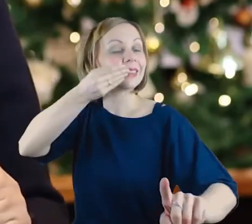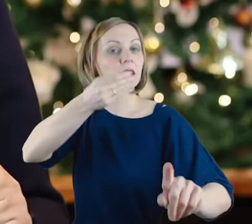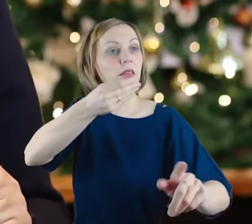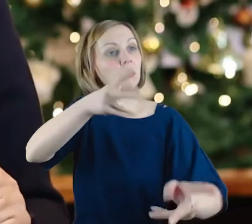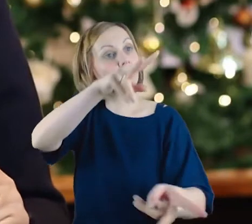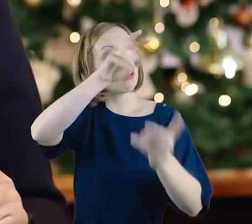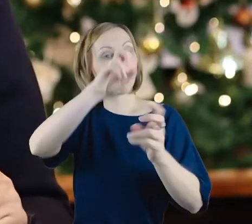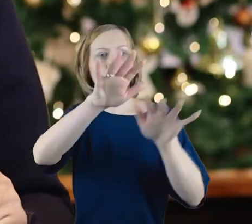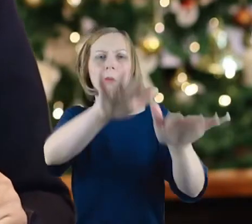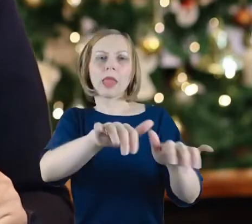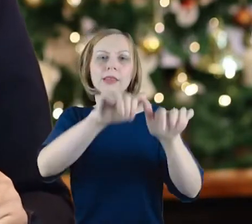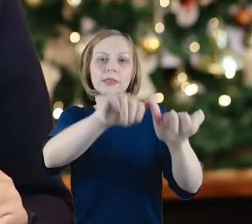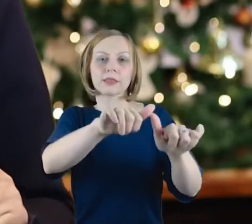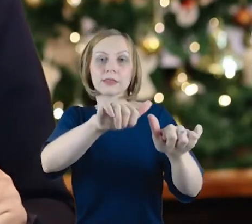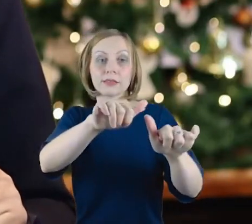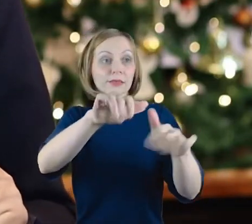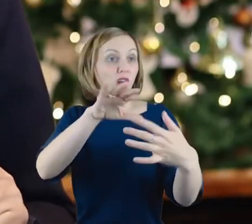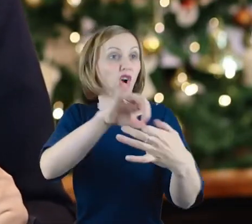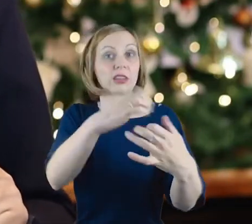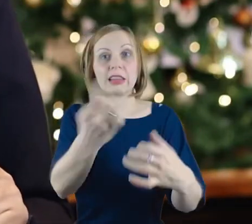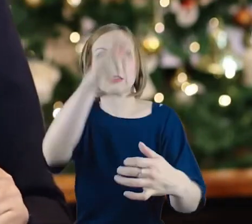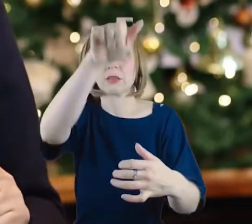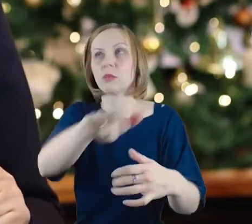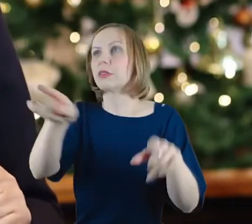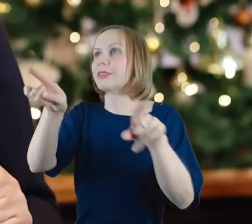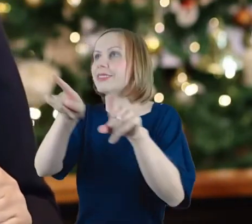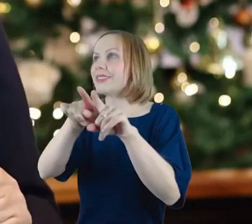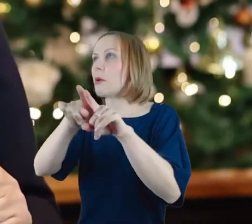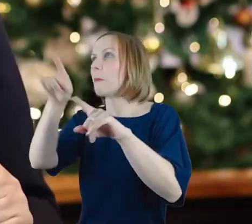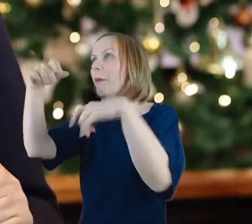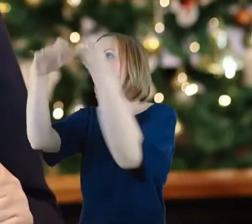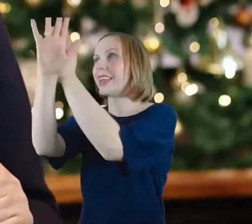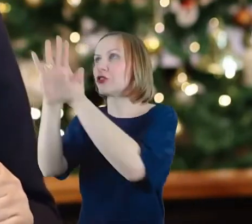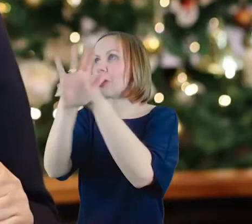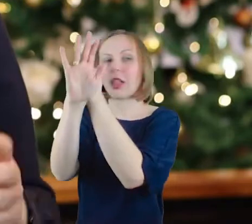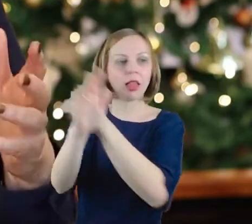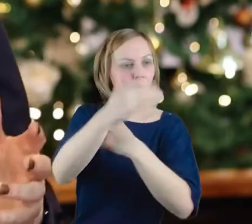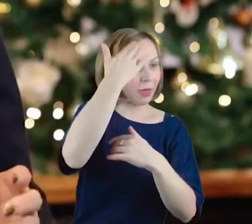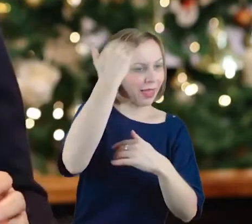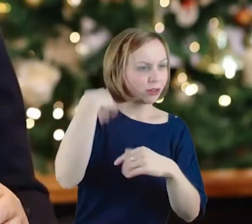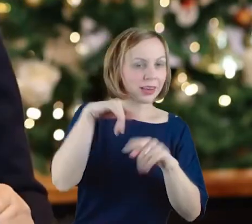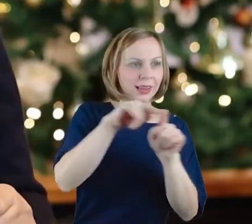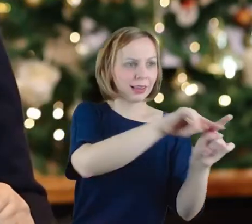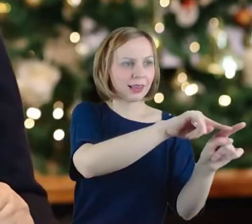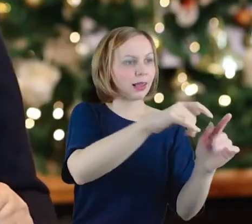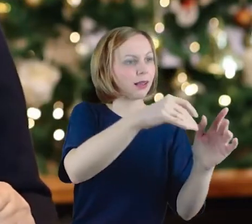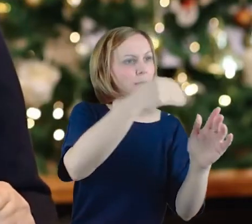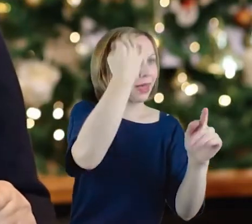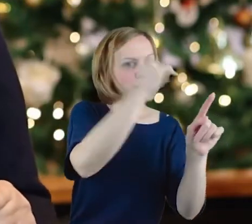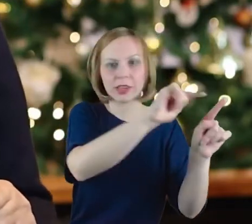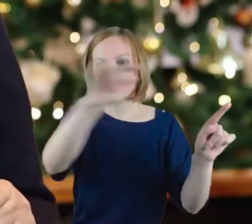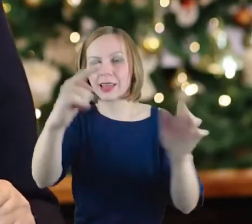touch with someone, just as the angel got in touch with Mary and Mary got in touch with Elizabeth. Do it in whatever way works for you.